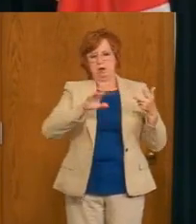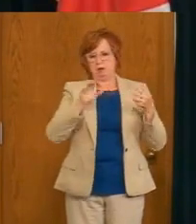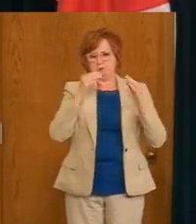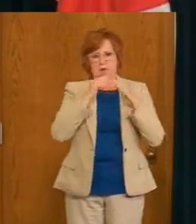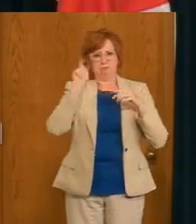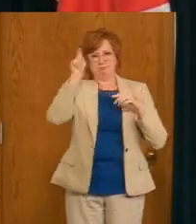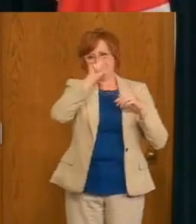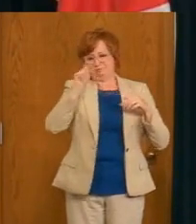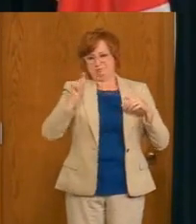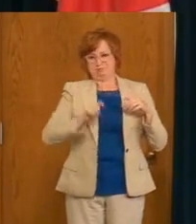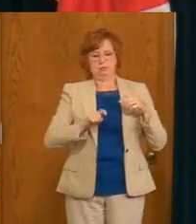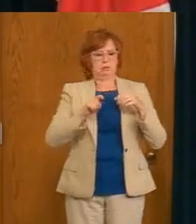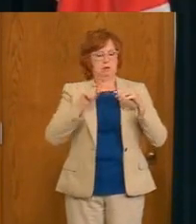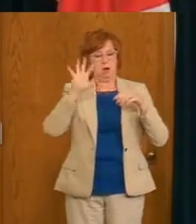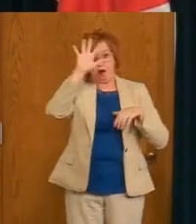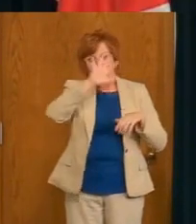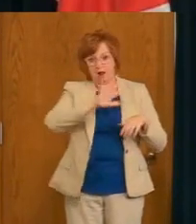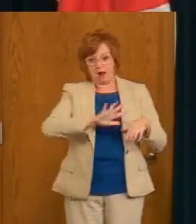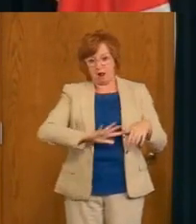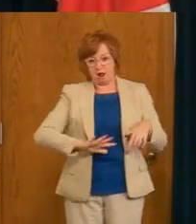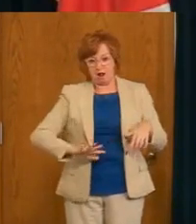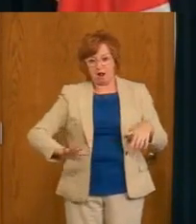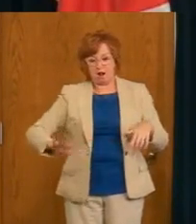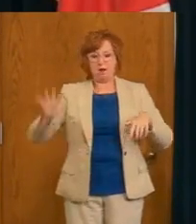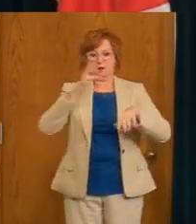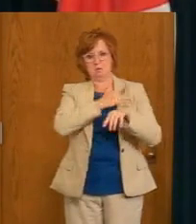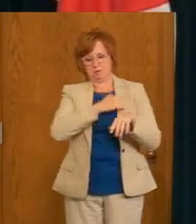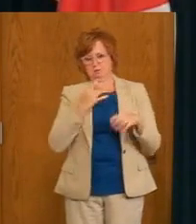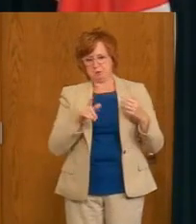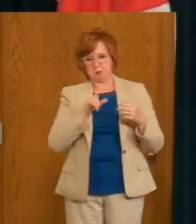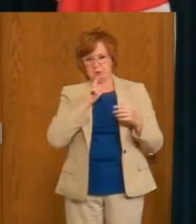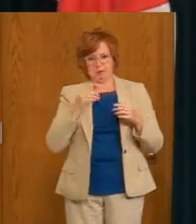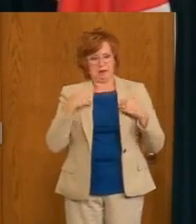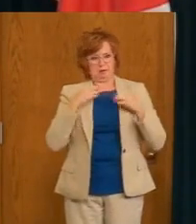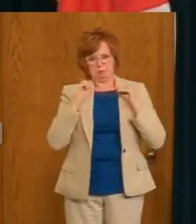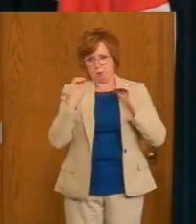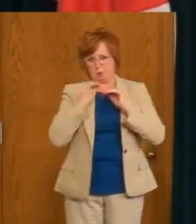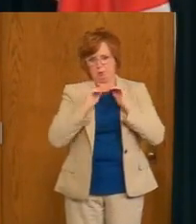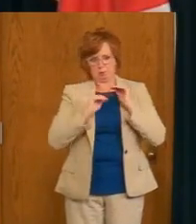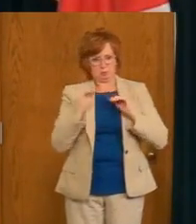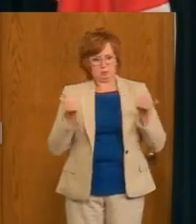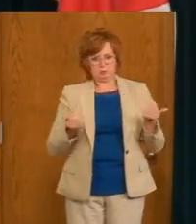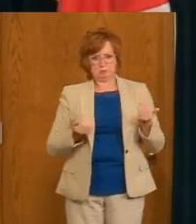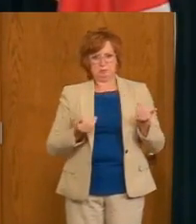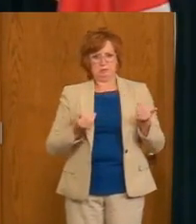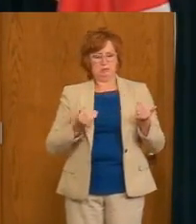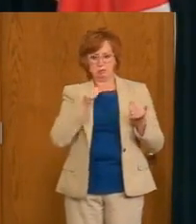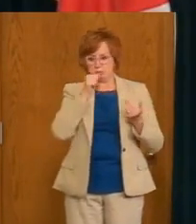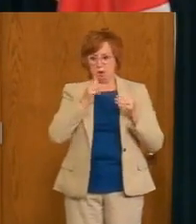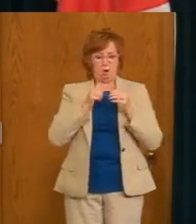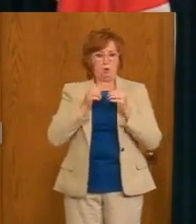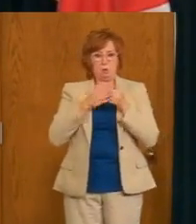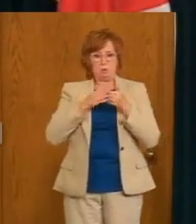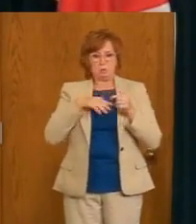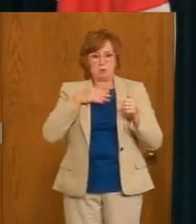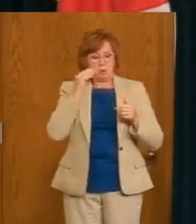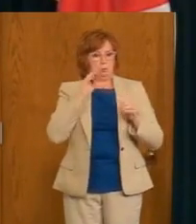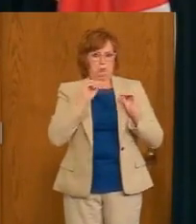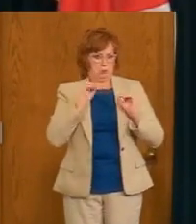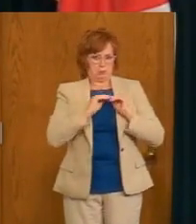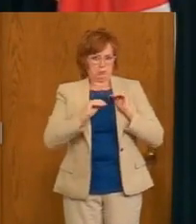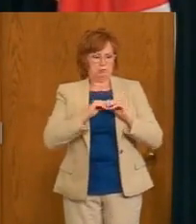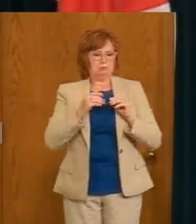every part of Saskatchewan. So there's absolutely no reason for anyone to not consider going out and getting vaccinated. In a